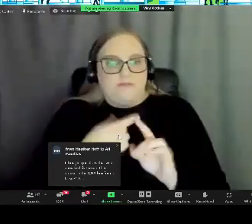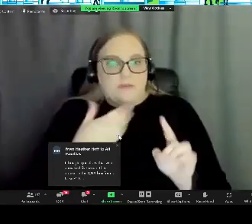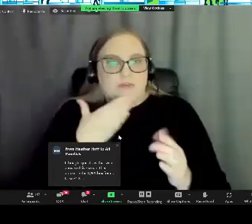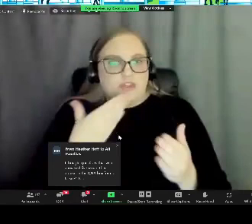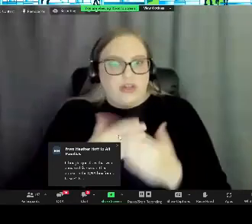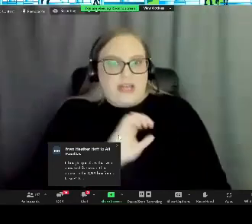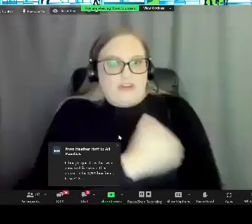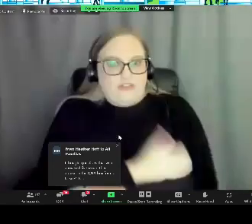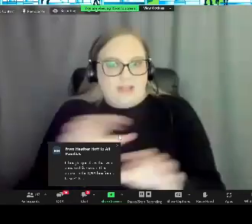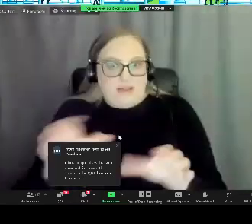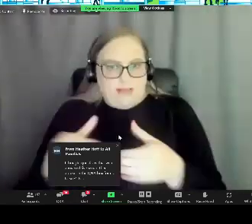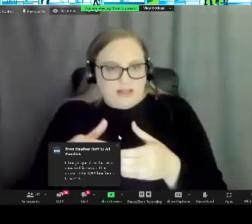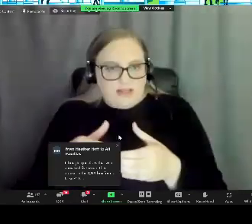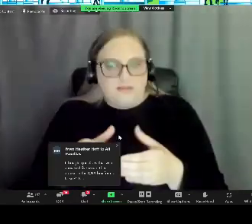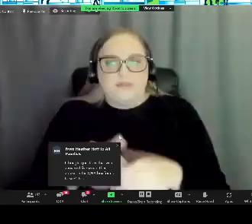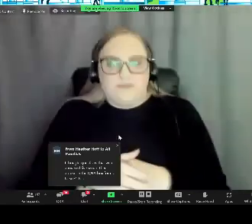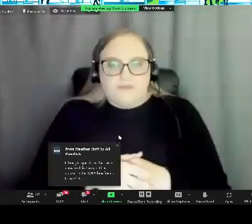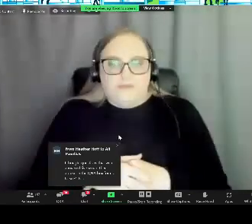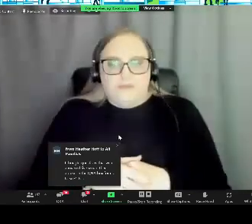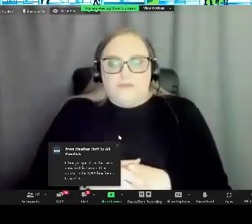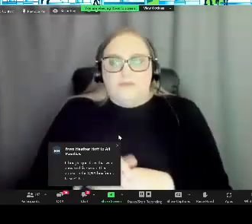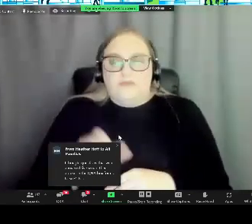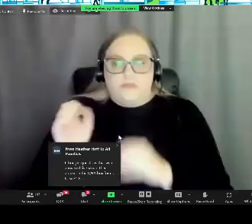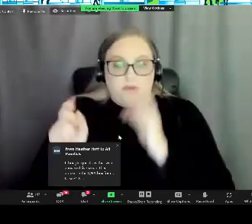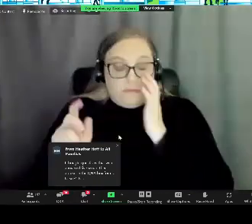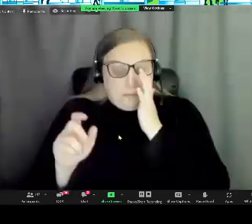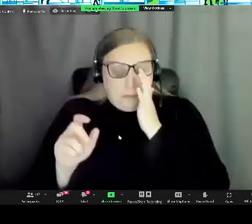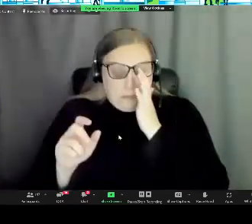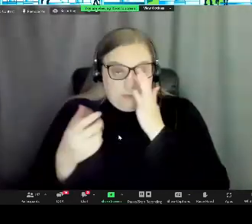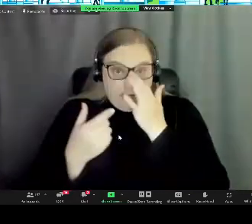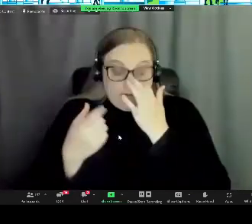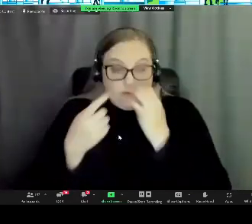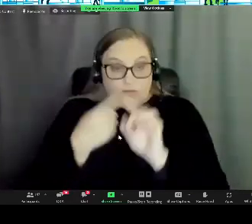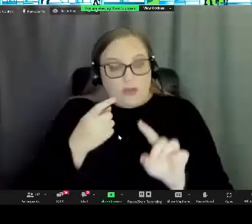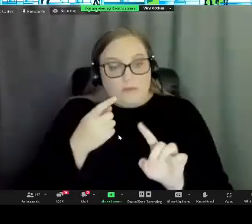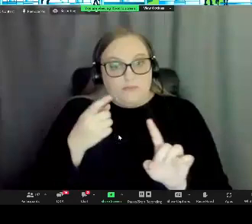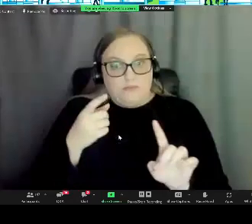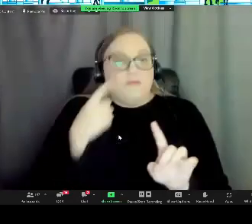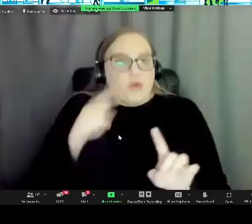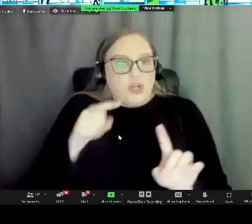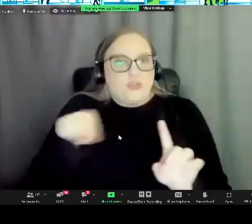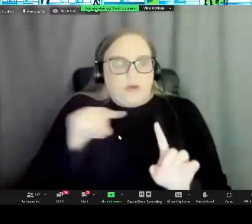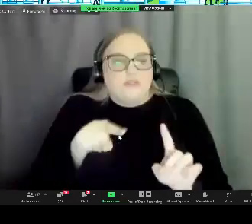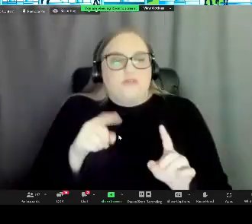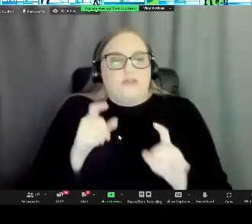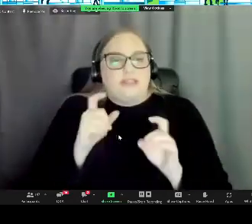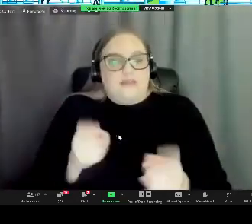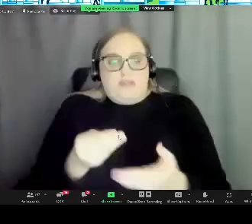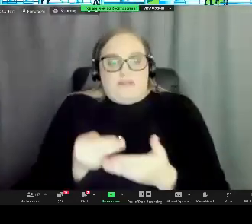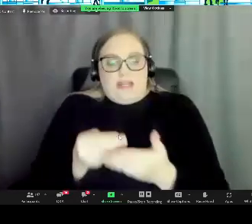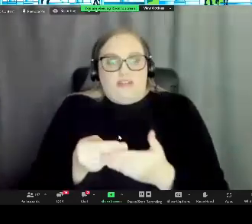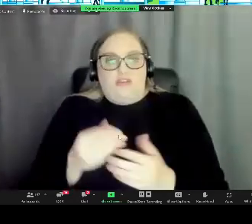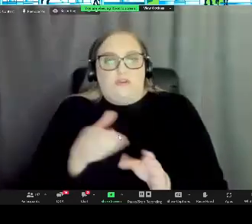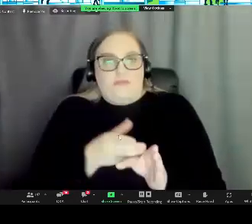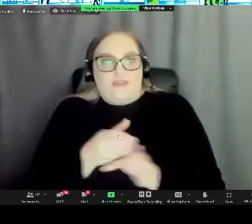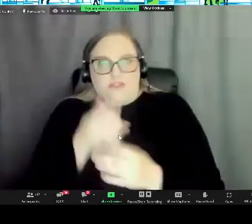a question for you. Given the direct and substantial indirect financial and professional interest of many of